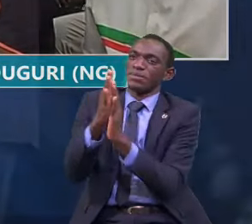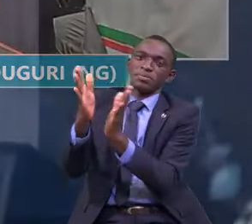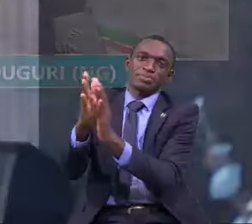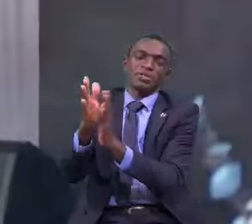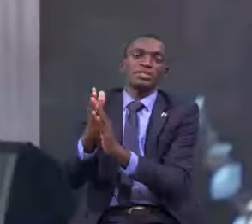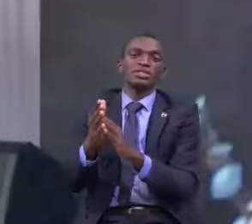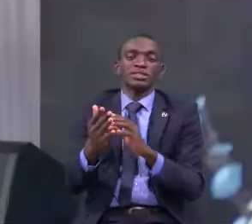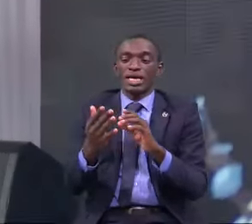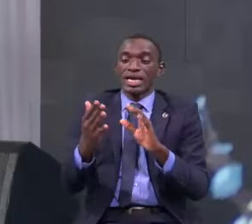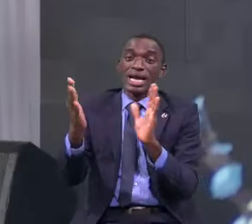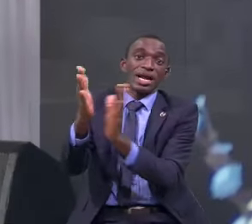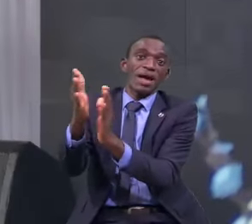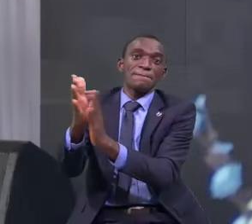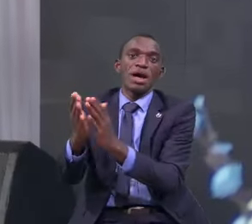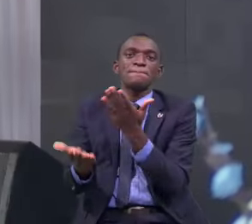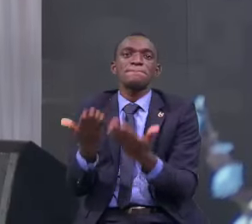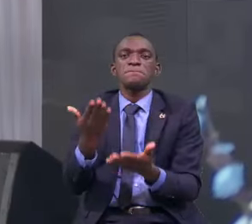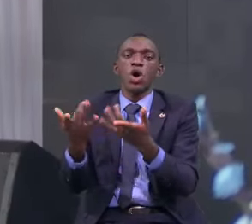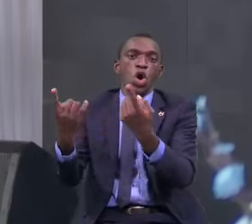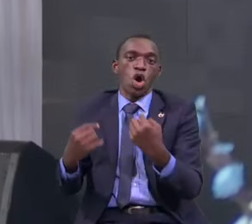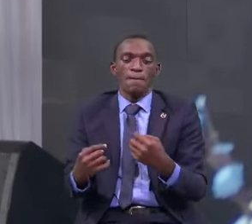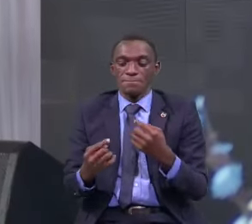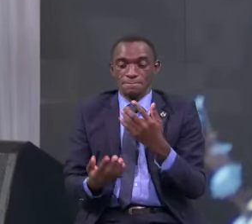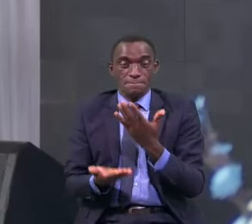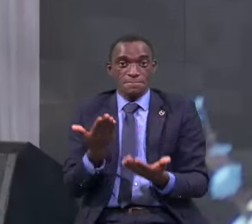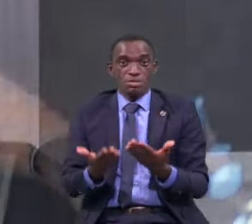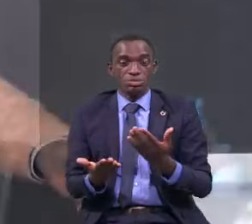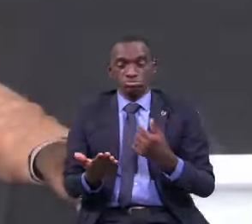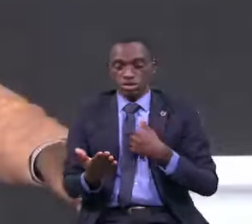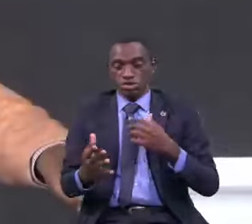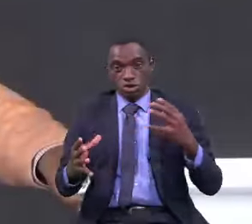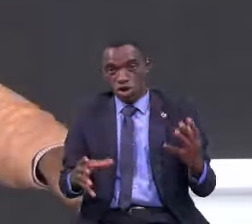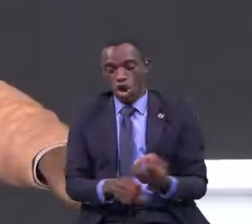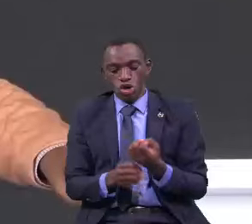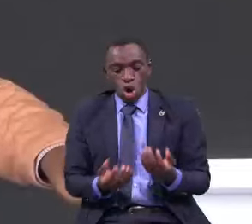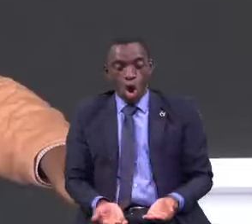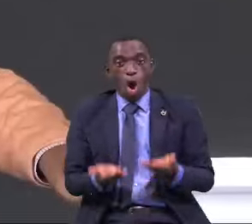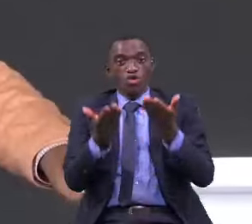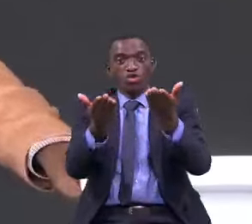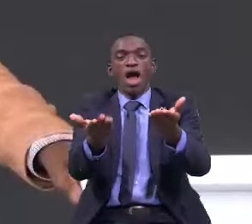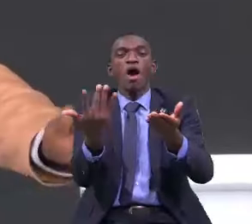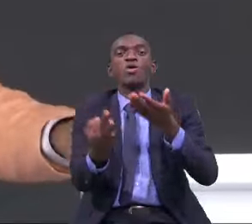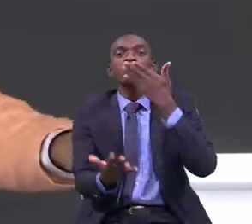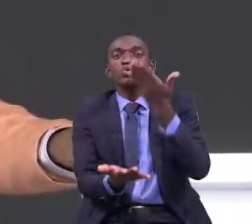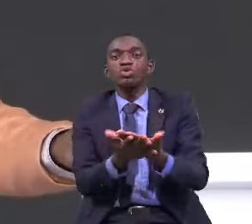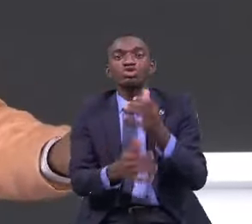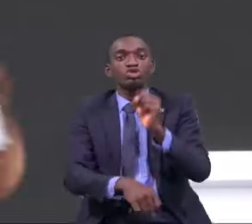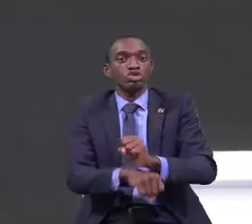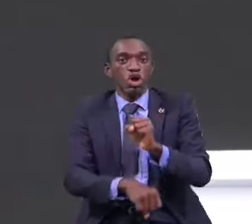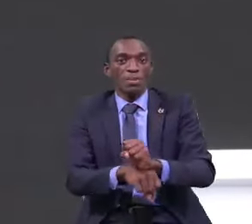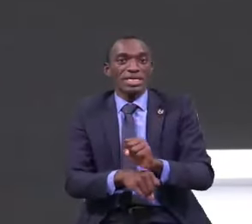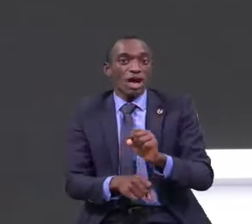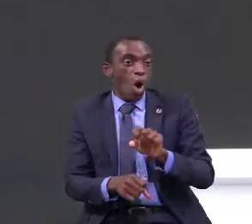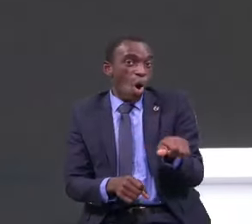Clapping may come as an offer of a good job that they deny other people and they give that job